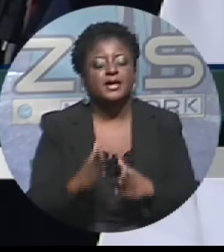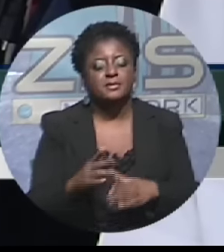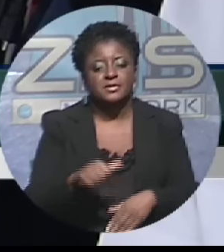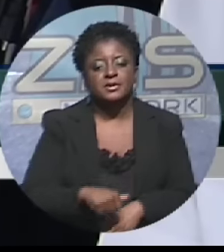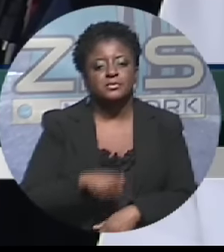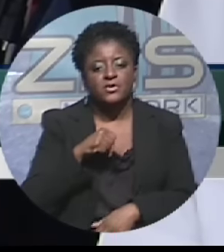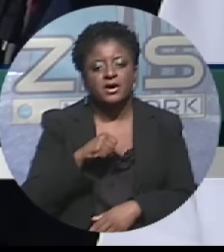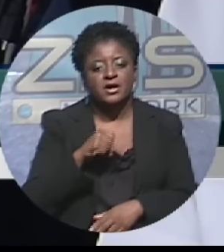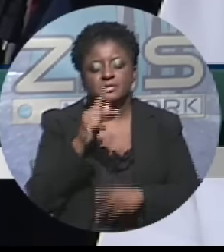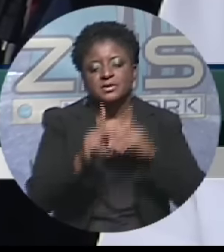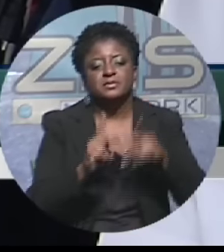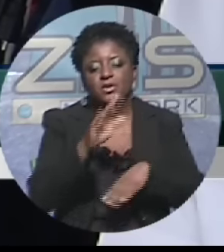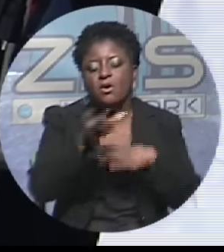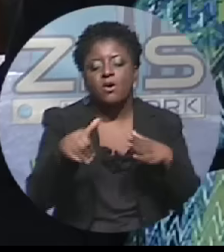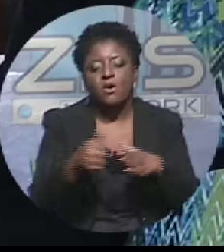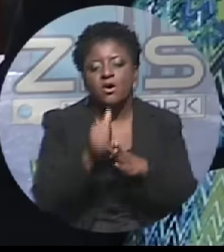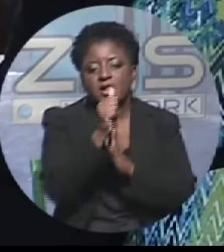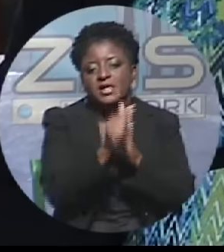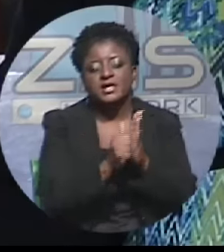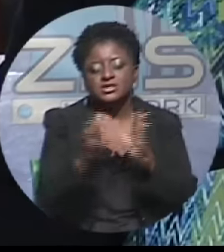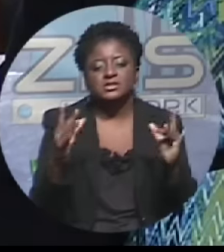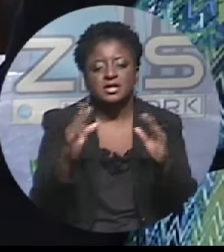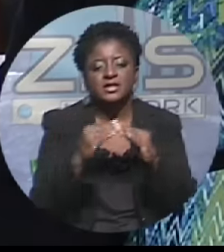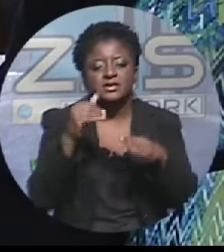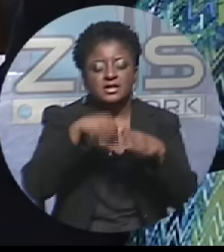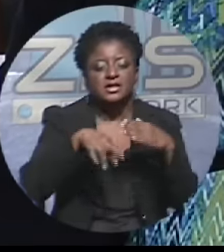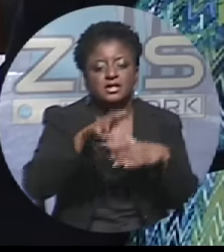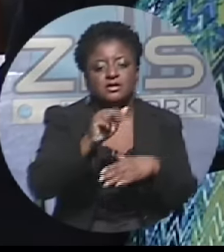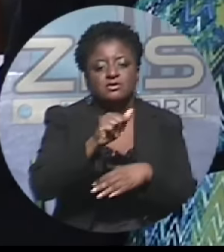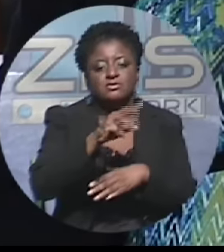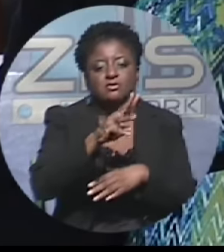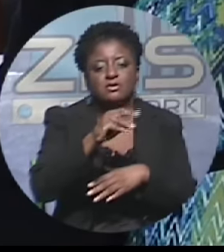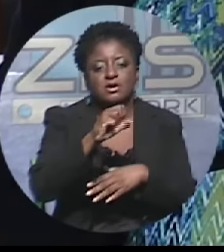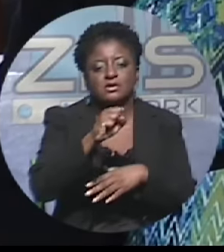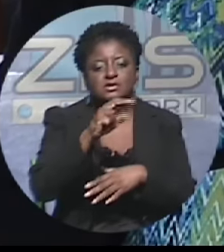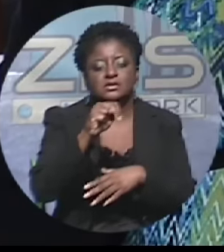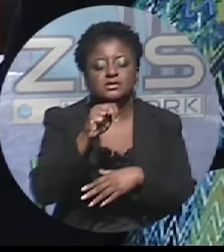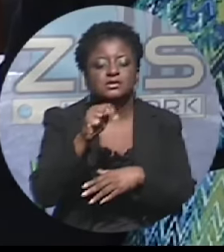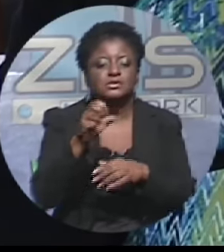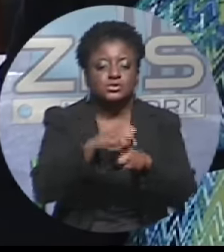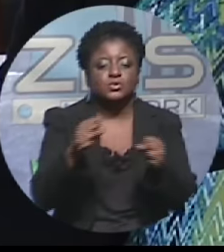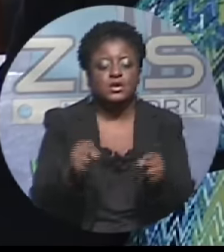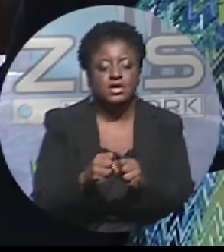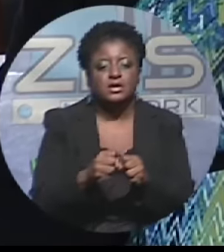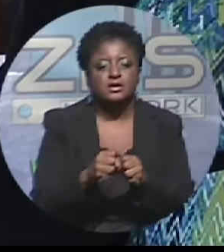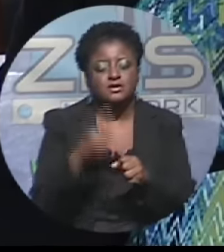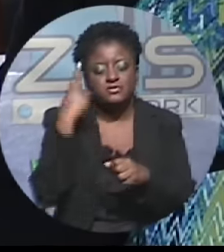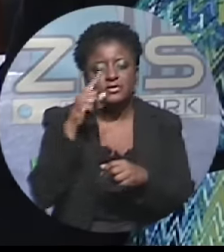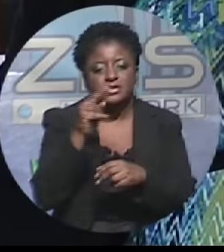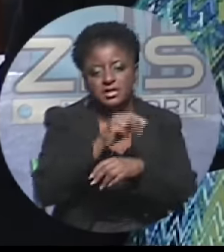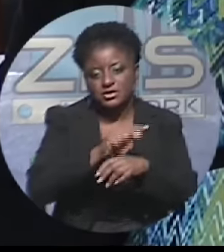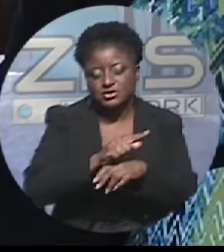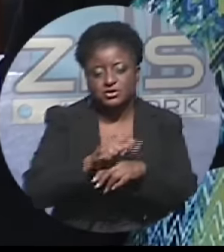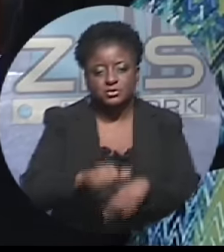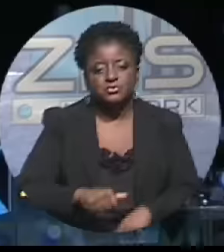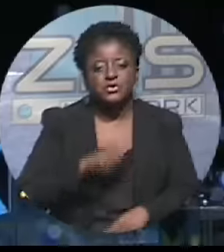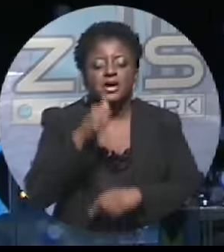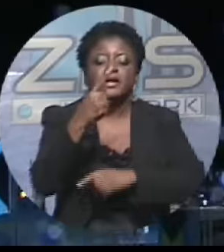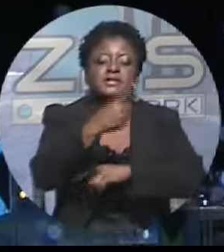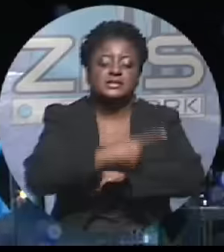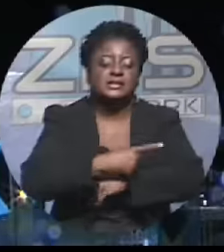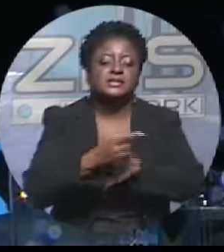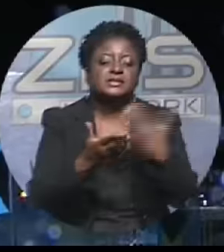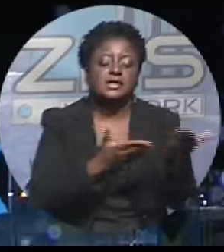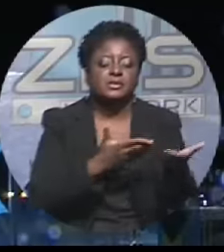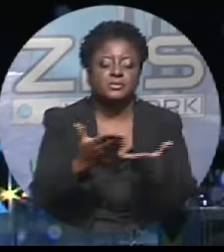all ages converged in Roslyn Square to participate in the National Pride Day ceremony. The event, part of activities